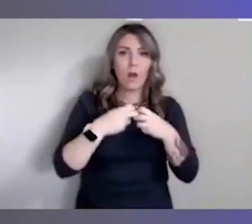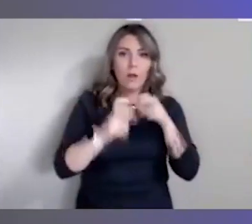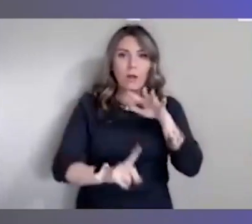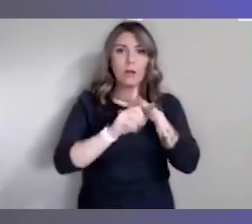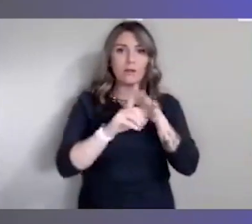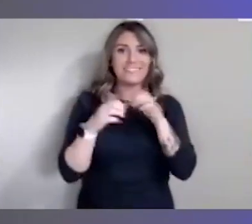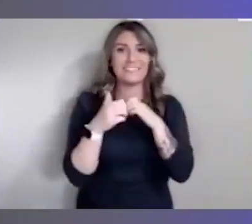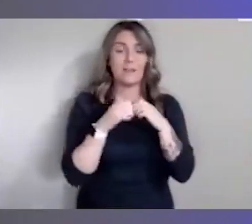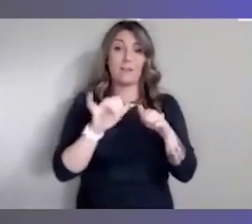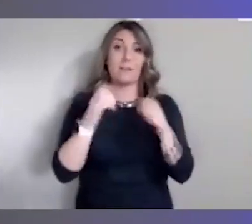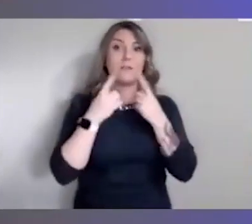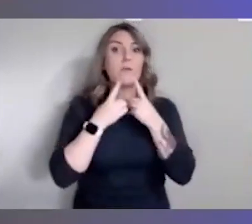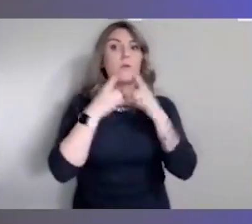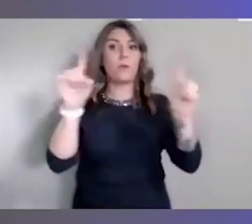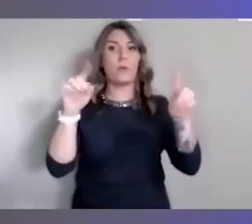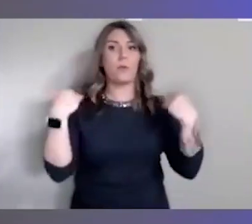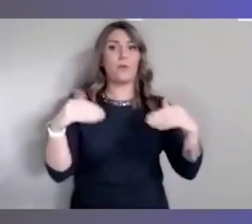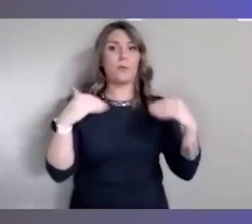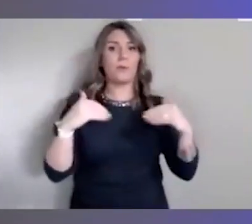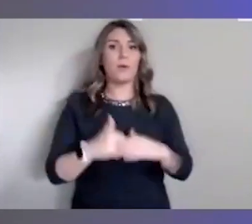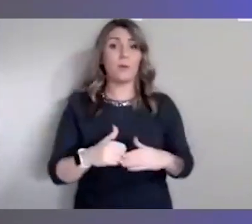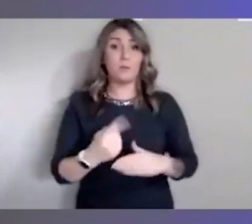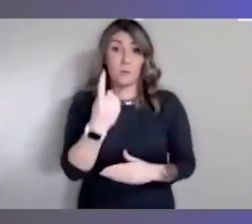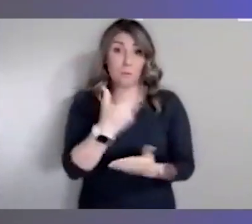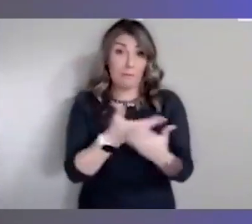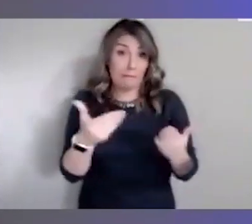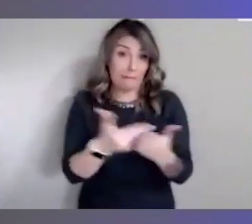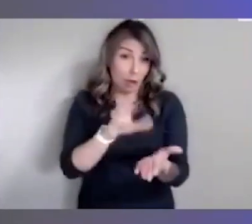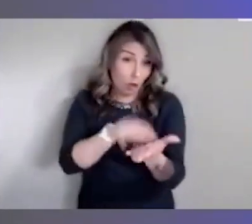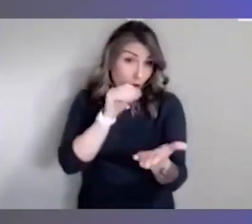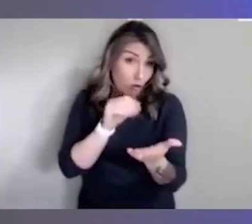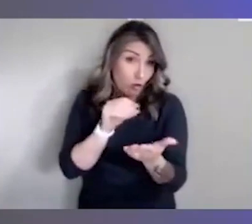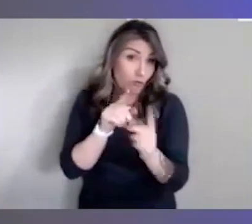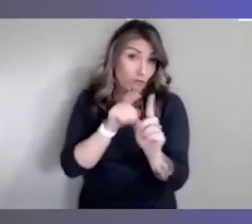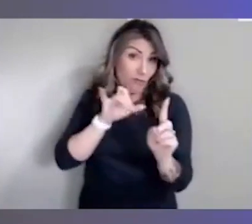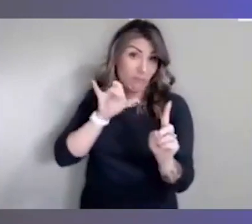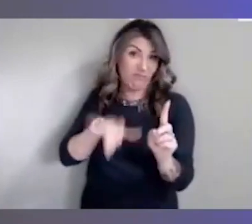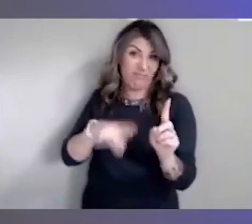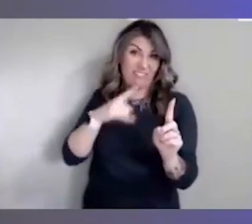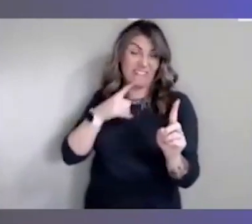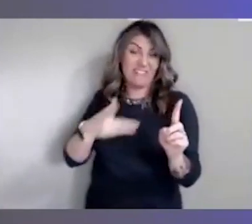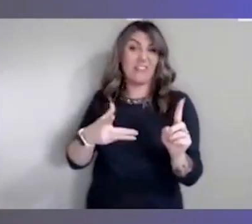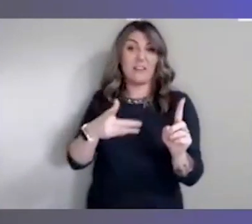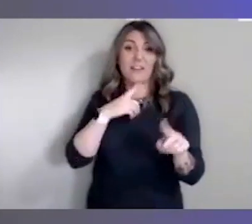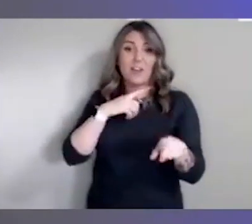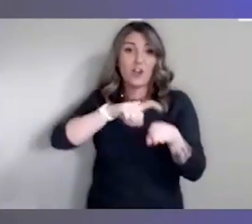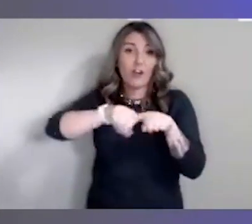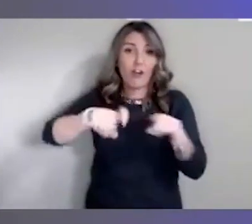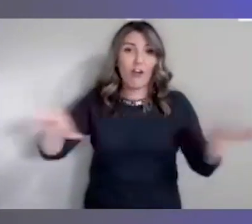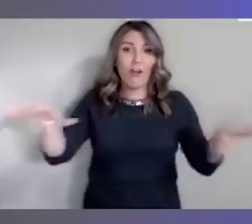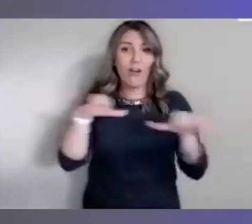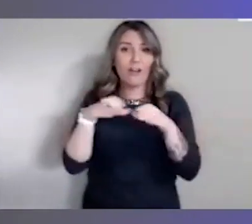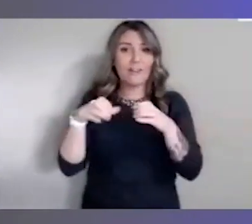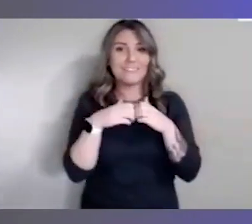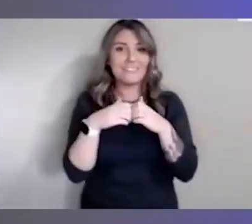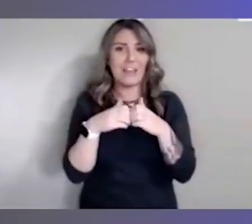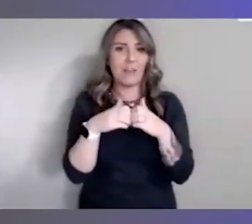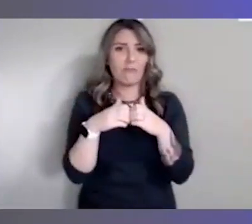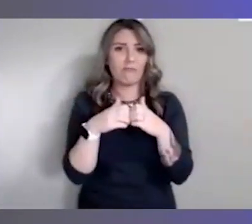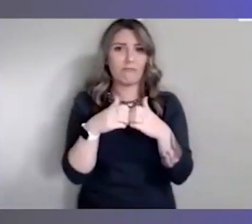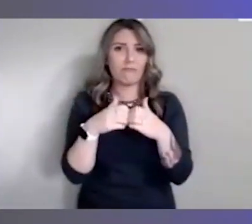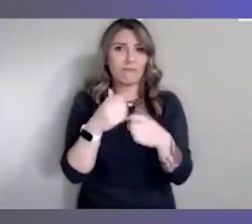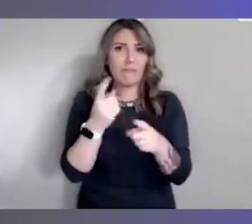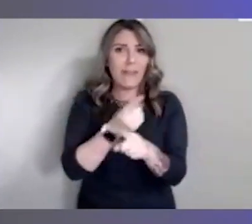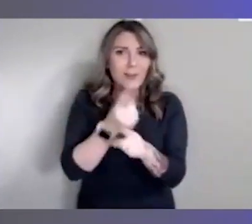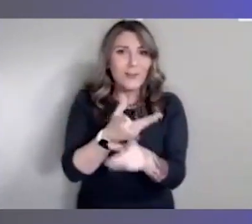effective. And so one of the things I've learned from this is to be able to call those individuals together on a regular basis, to give them